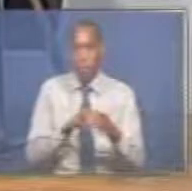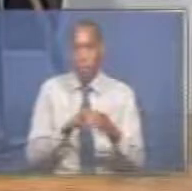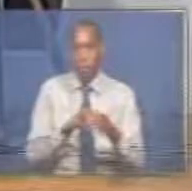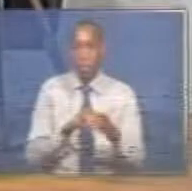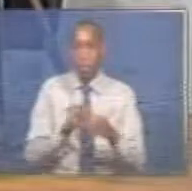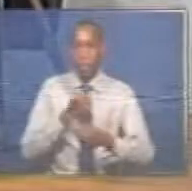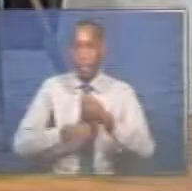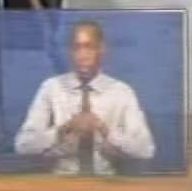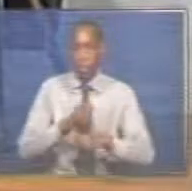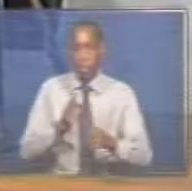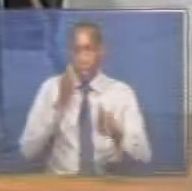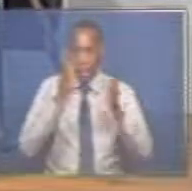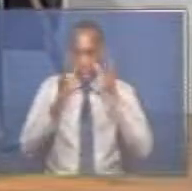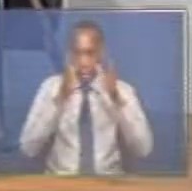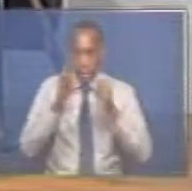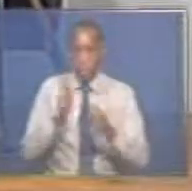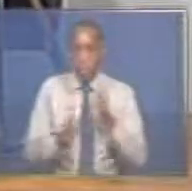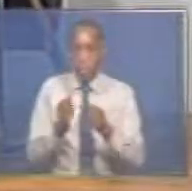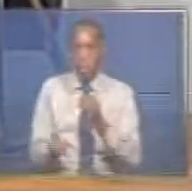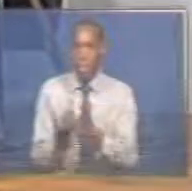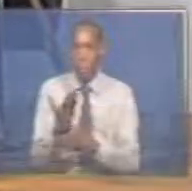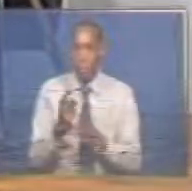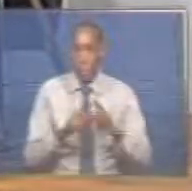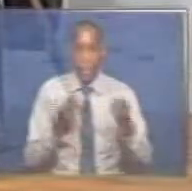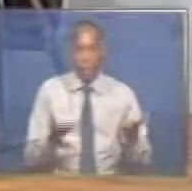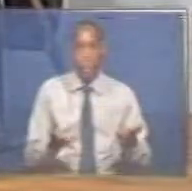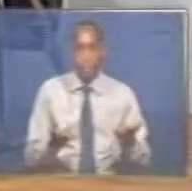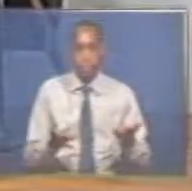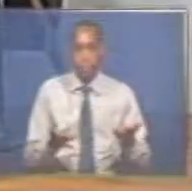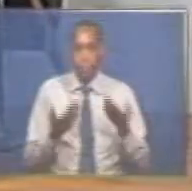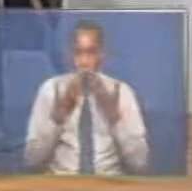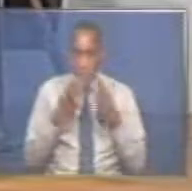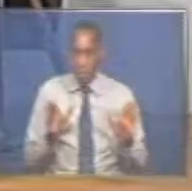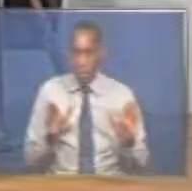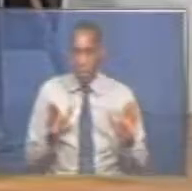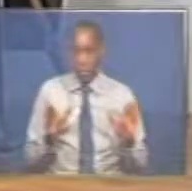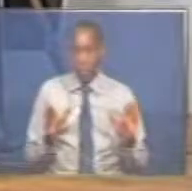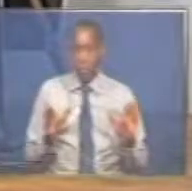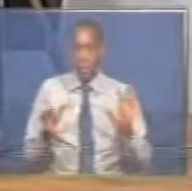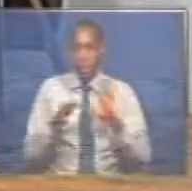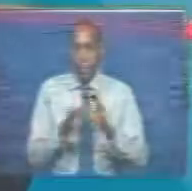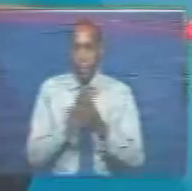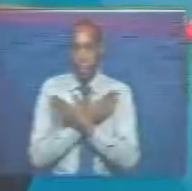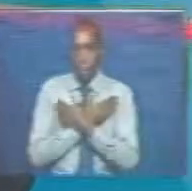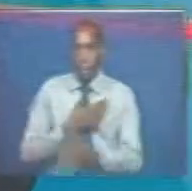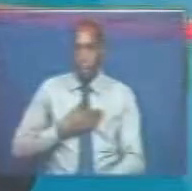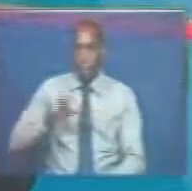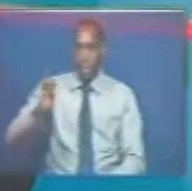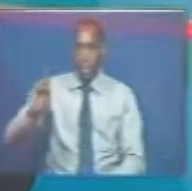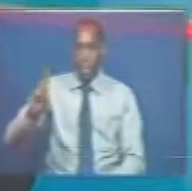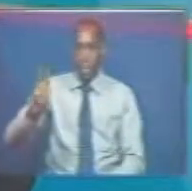do, the initiatives that they have come up with. But at the moment, that's all. And I'll be joining my colleague Edward Kabasa,